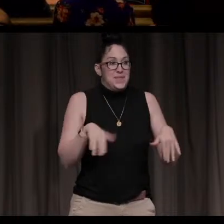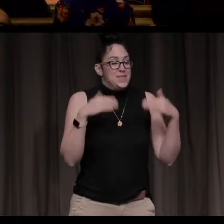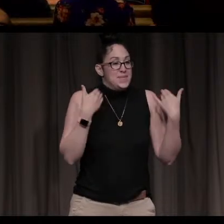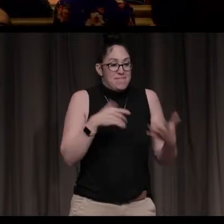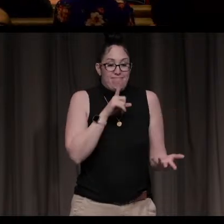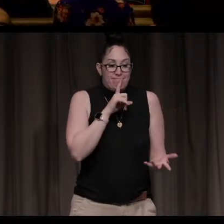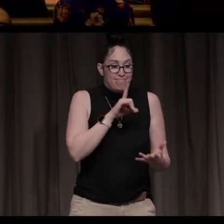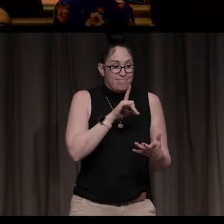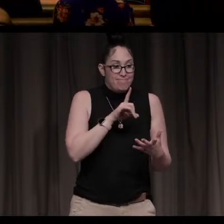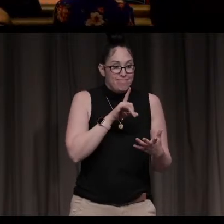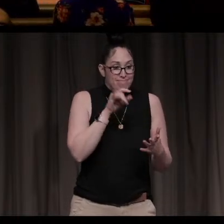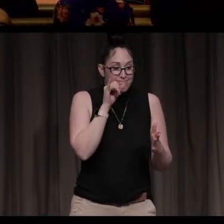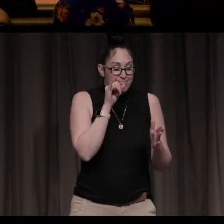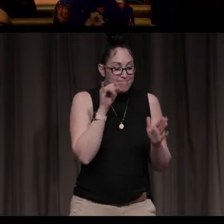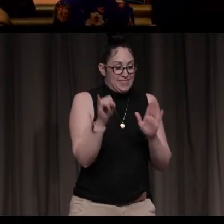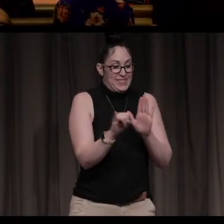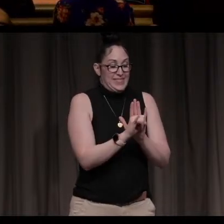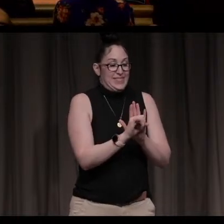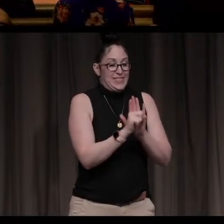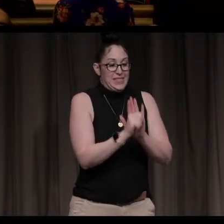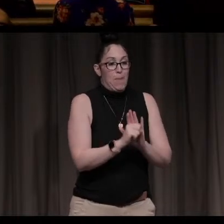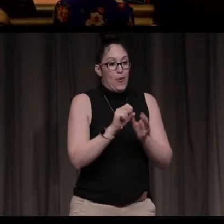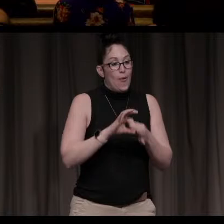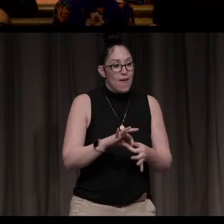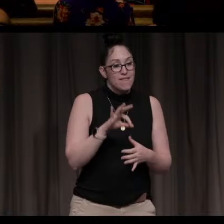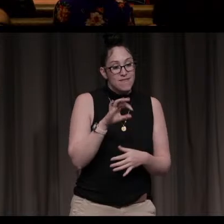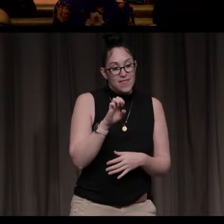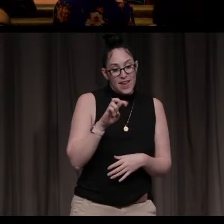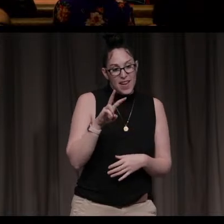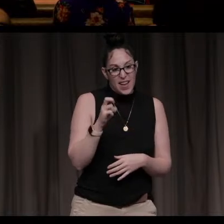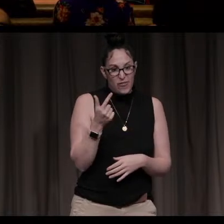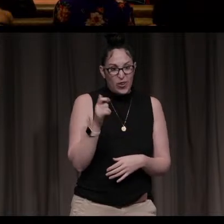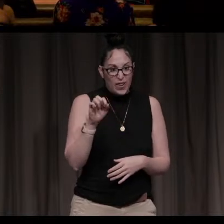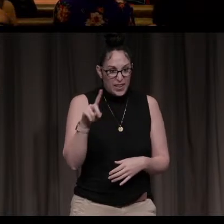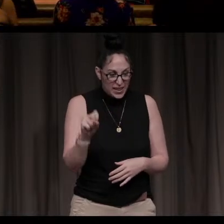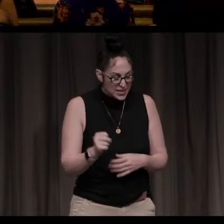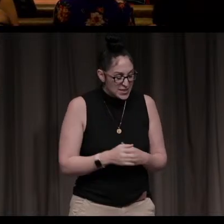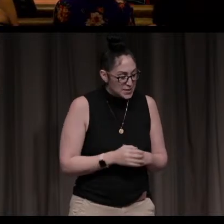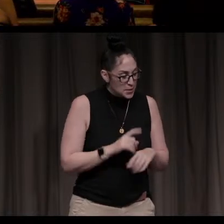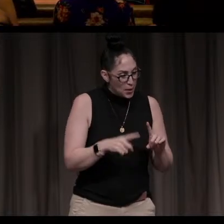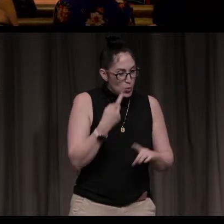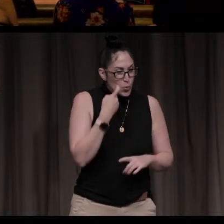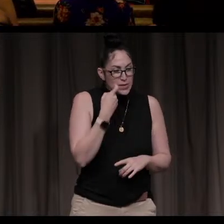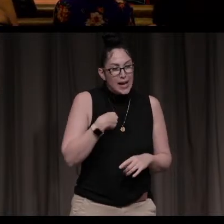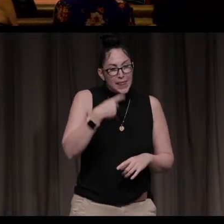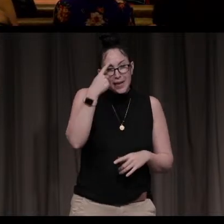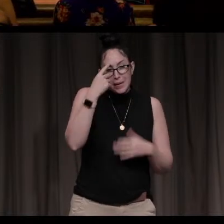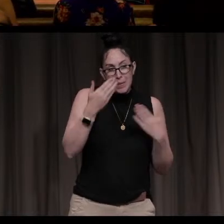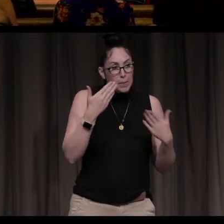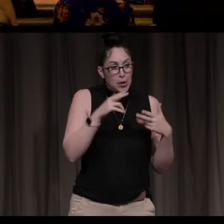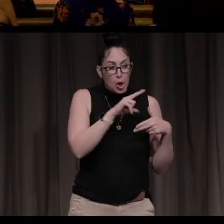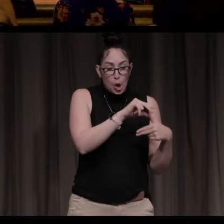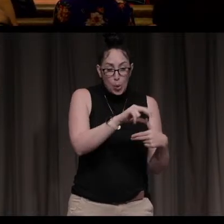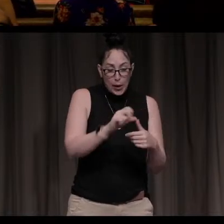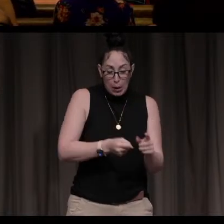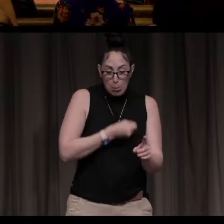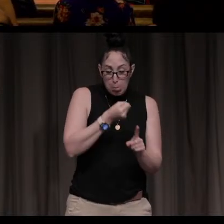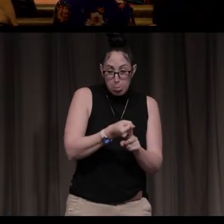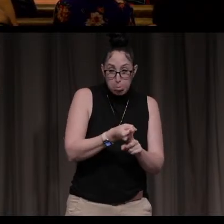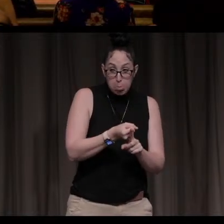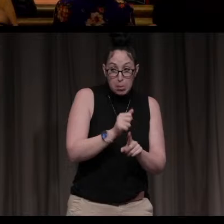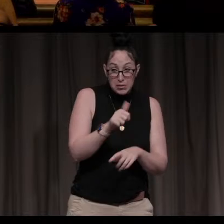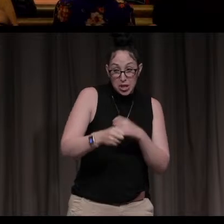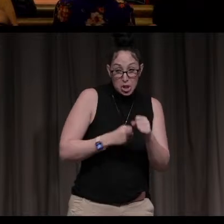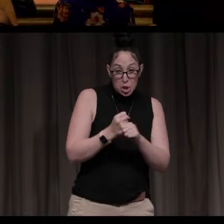Everglades. They thrive out there, but recently, I guess it was a result of a hurricane that passed by like almost 10 years